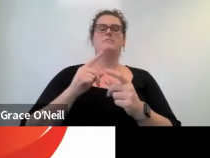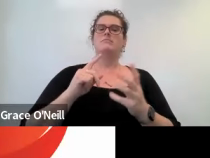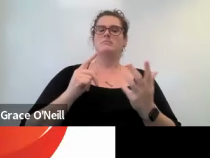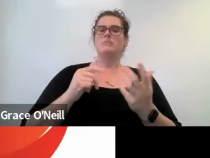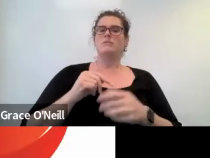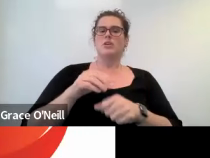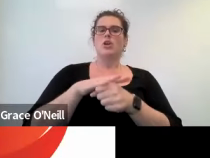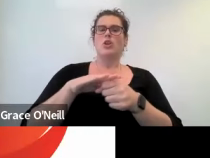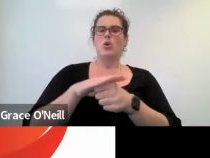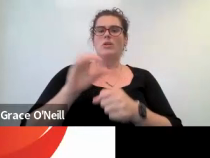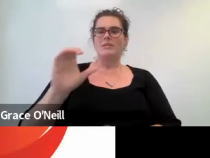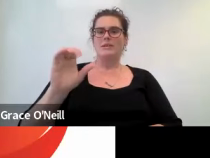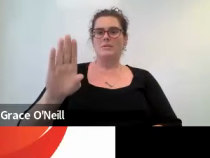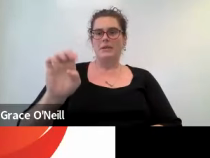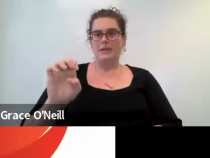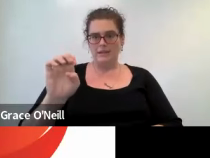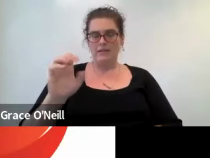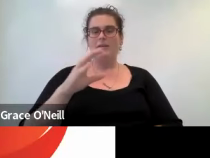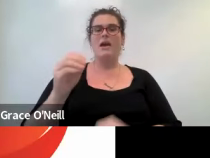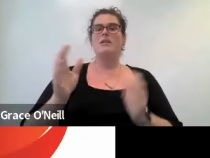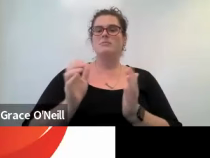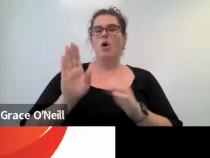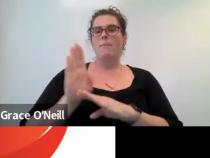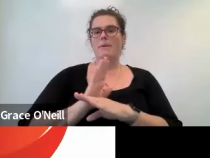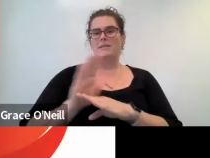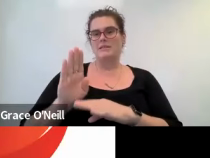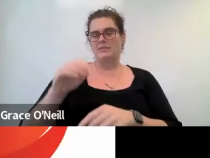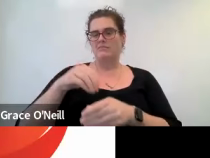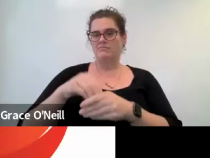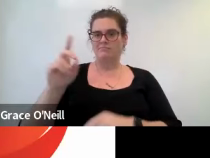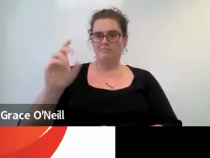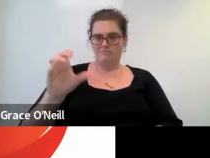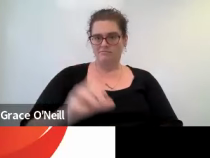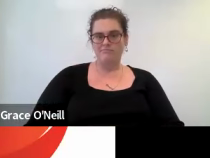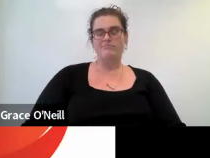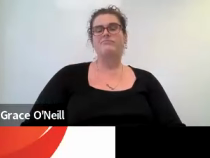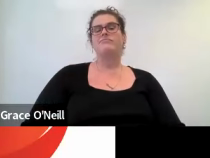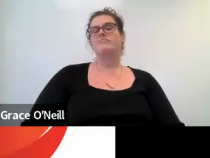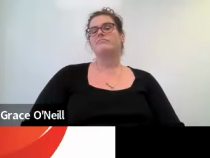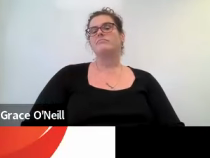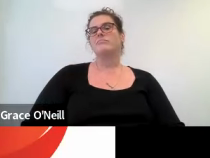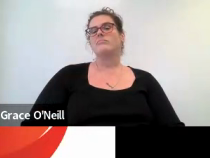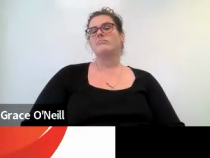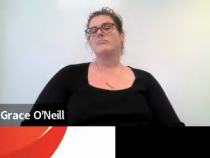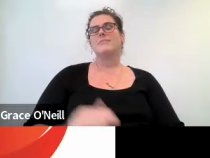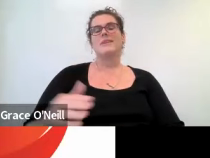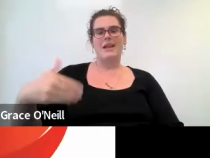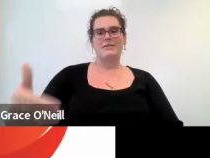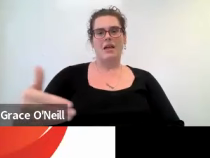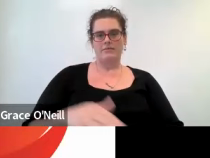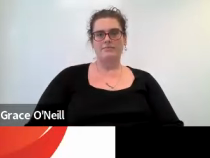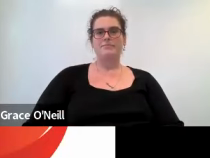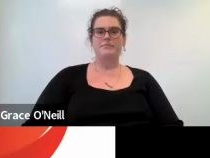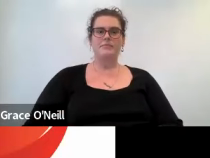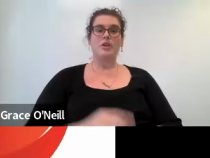CBE and small business in the District of Columbia. And next slide, please. And so we had